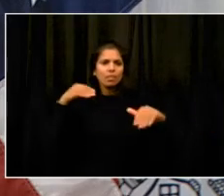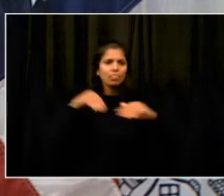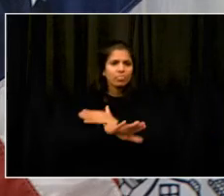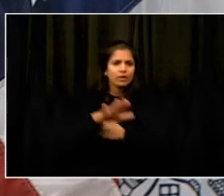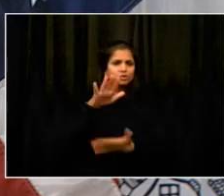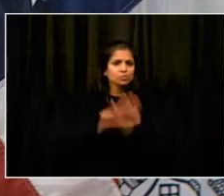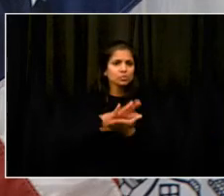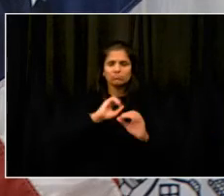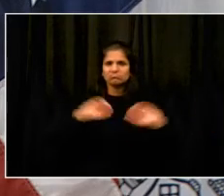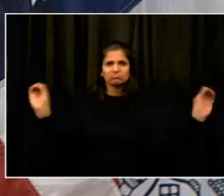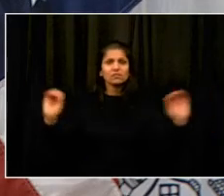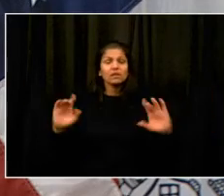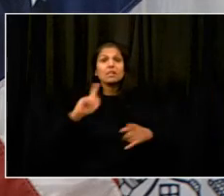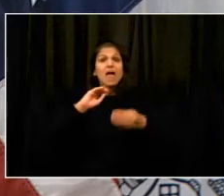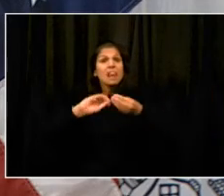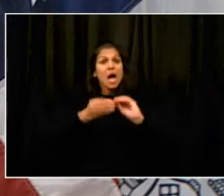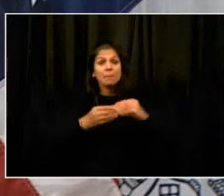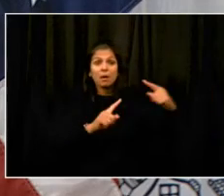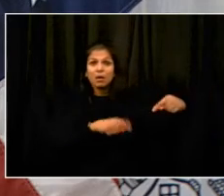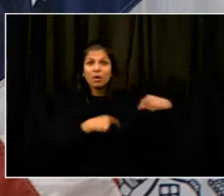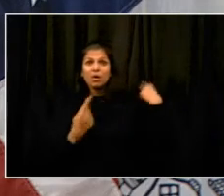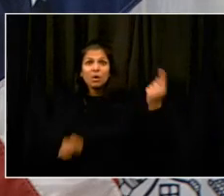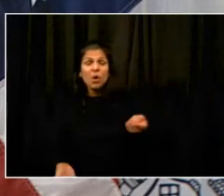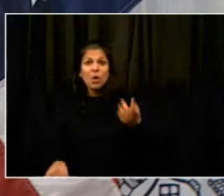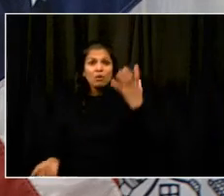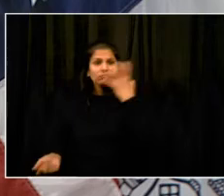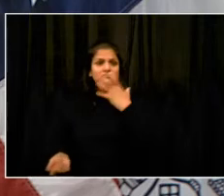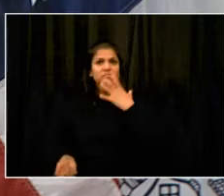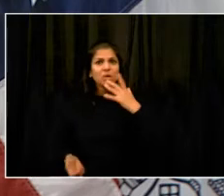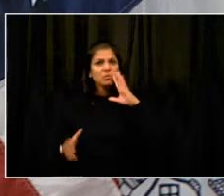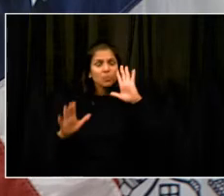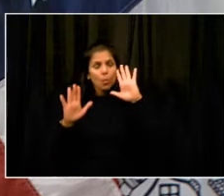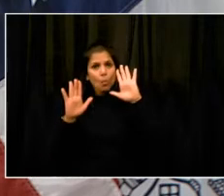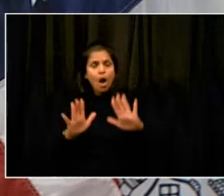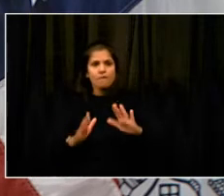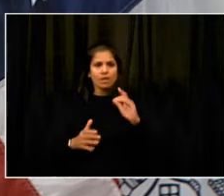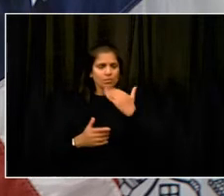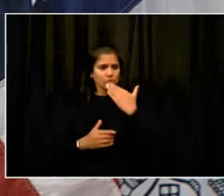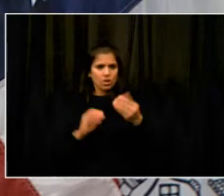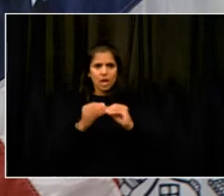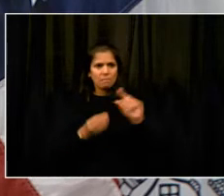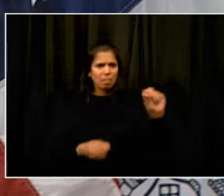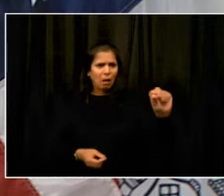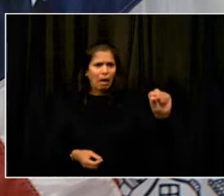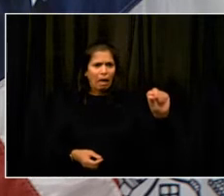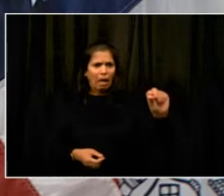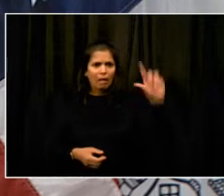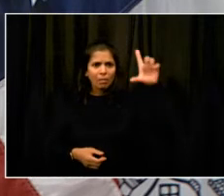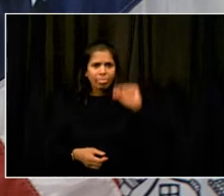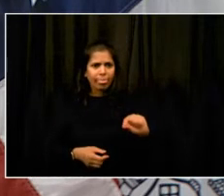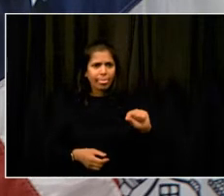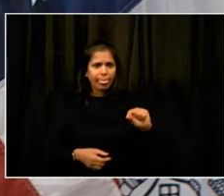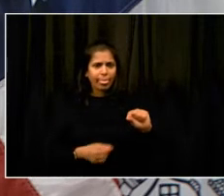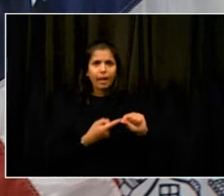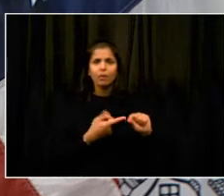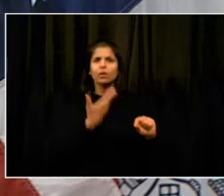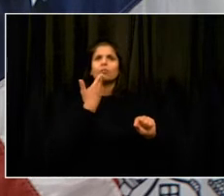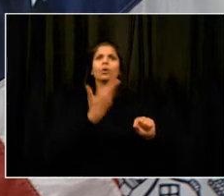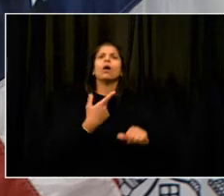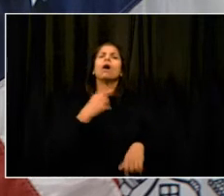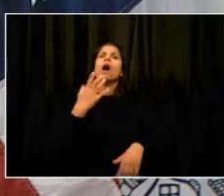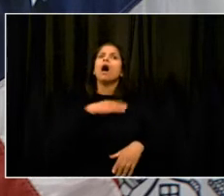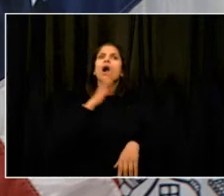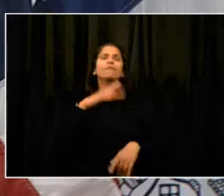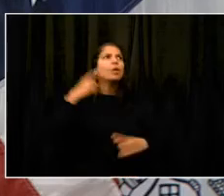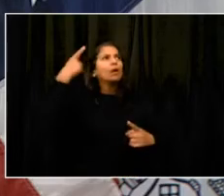levels of coronavirus positivity that we literally couldn't have imagined. And that is because,